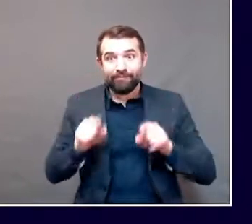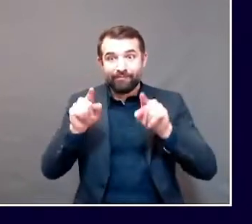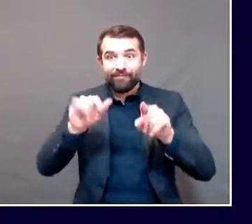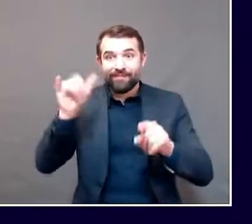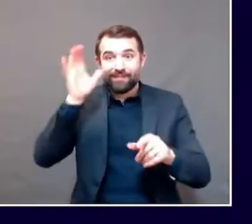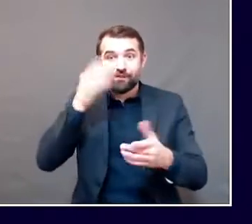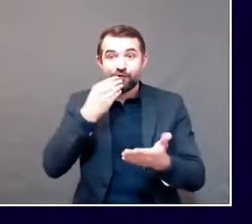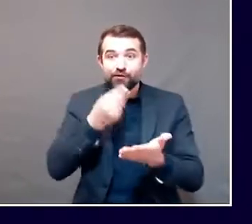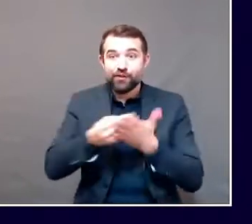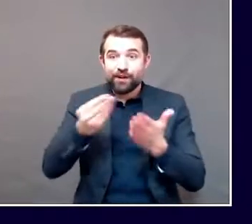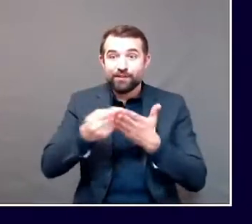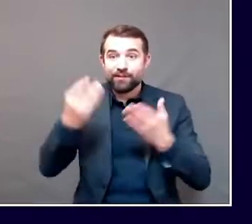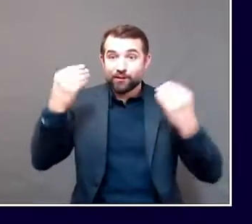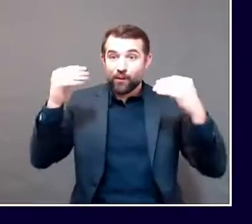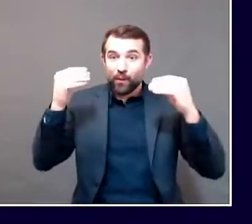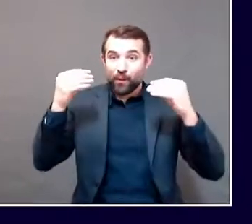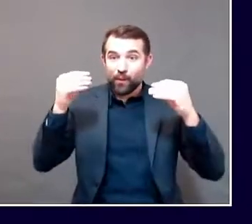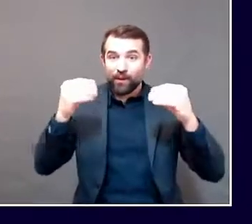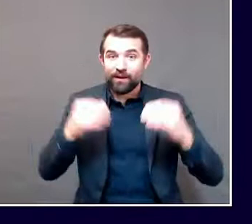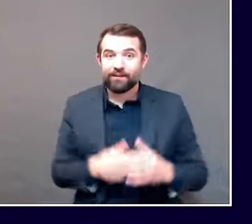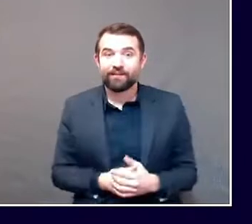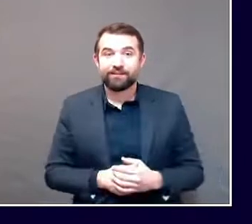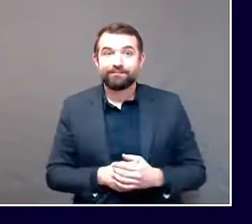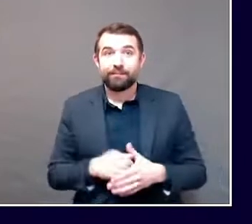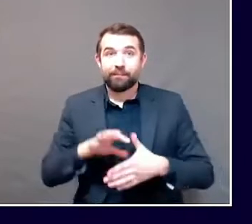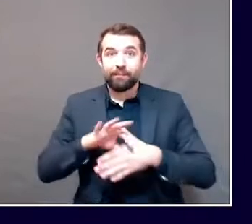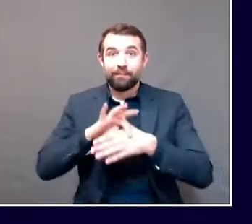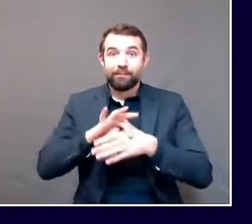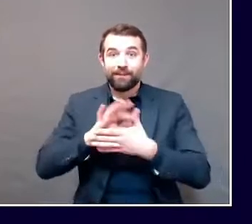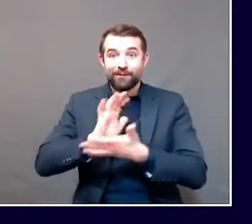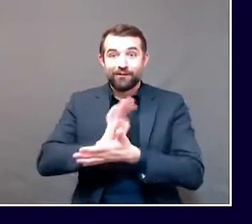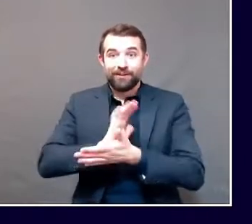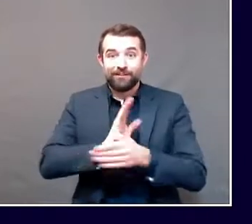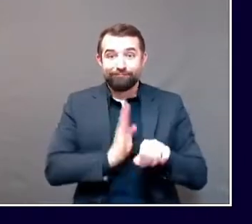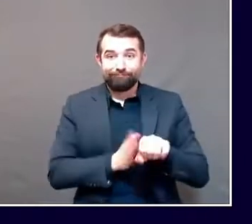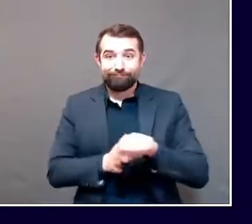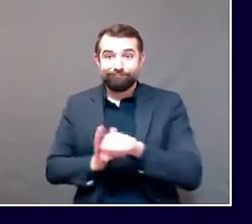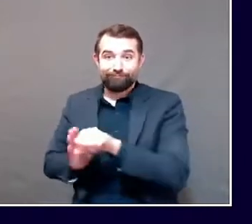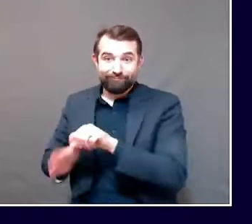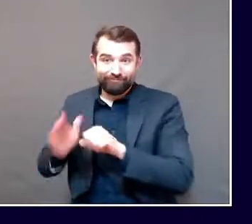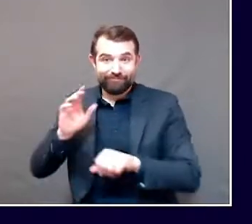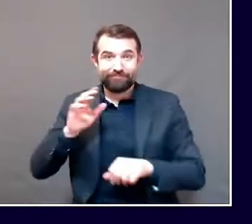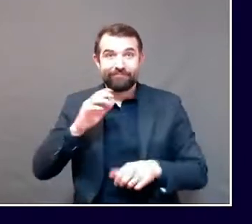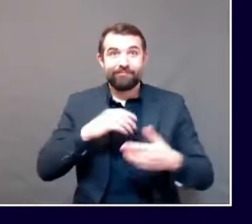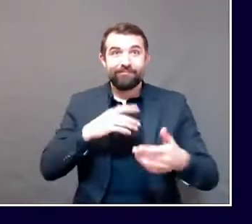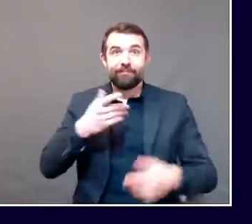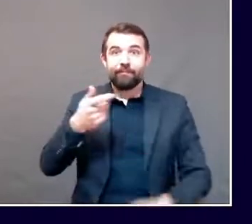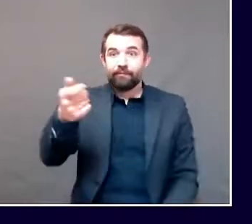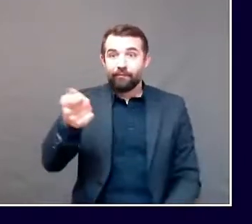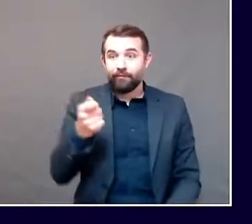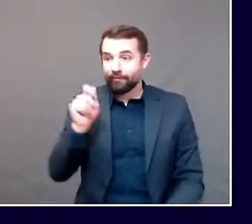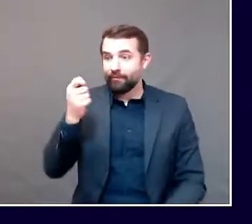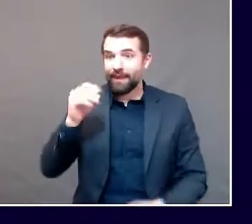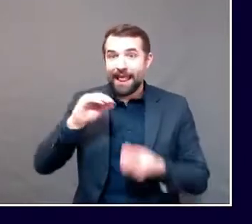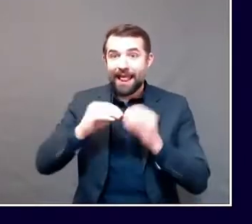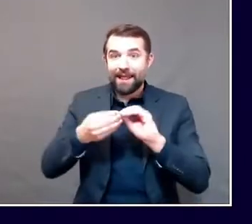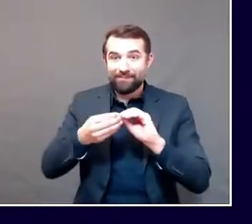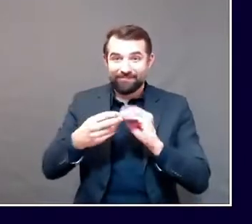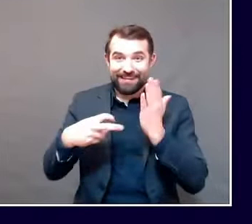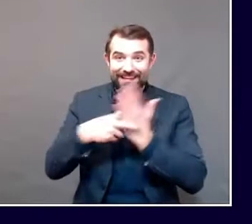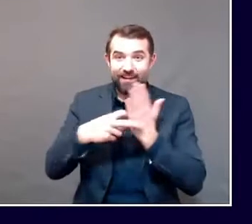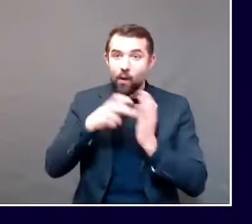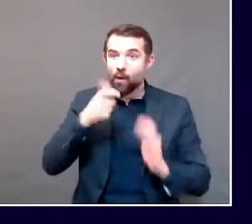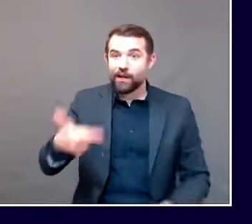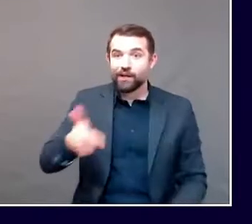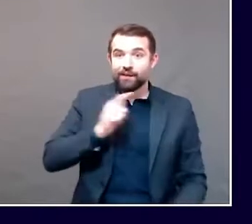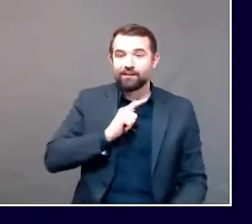will also be other venues and places where you may simultaneously be able to find a slot to be vaccinated. For example,